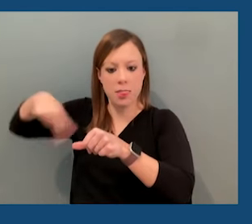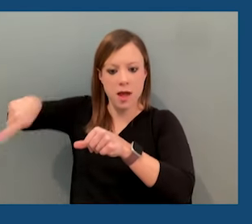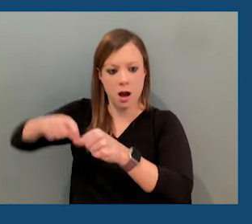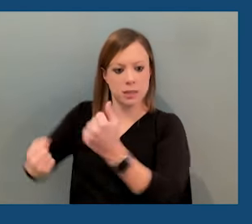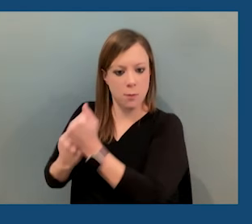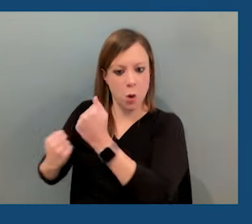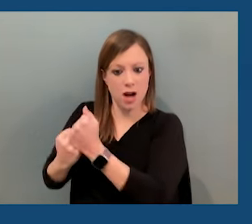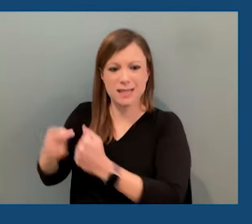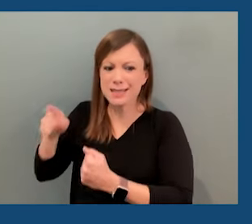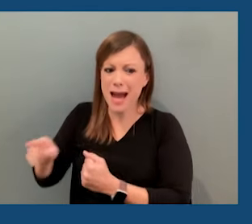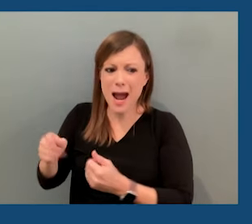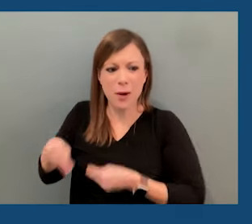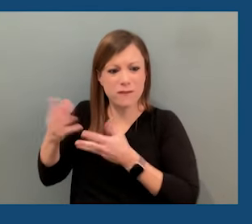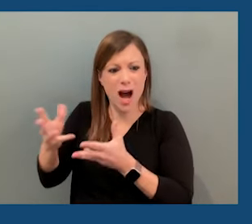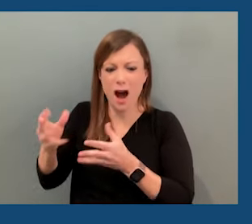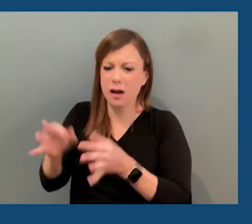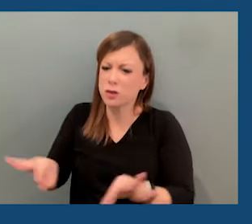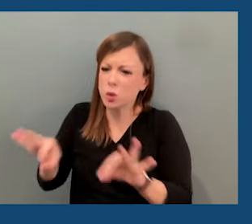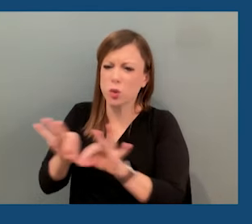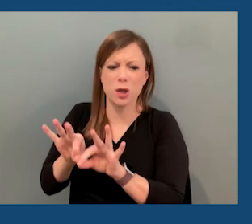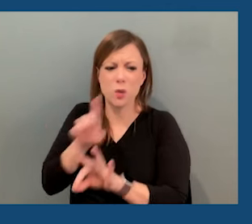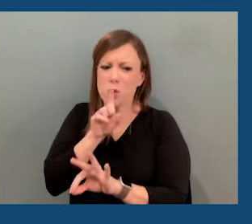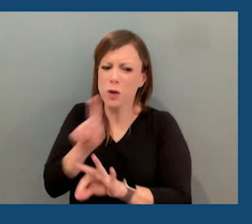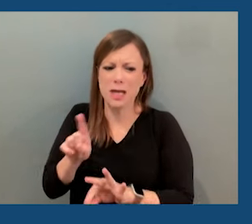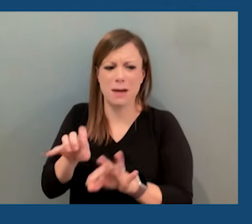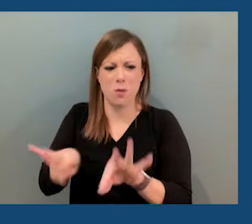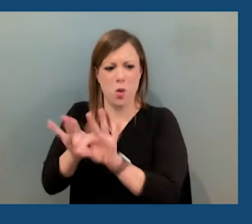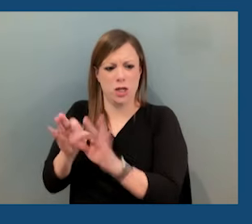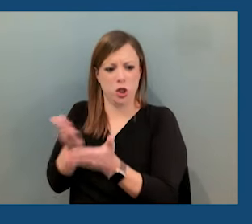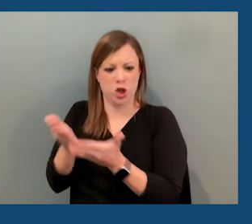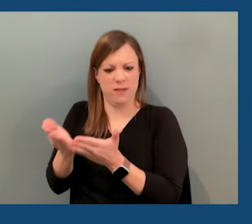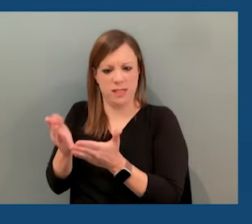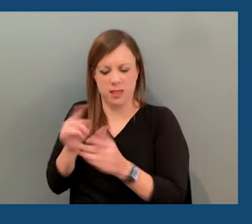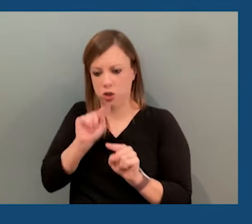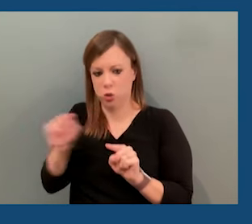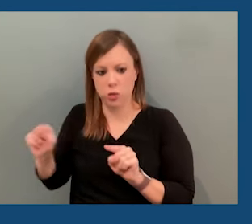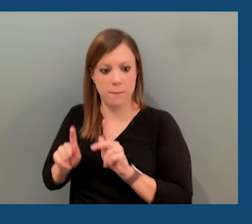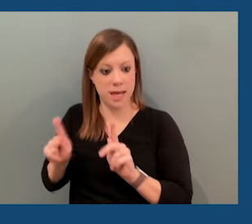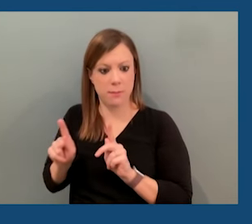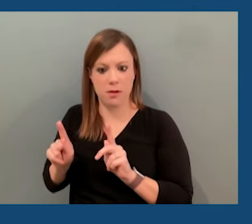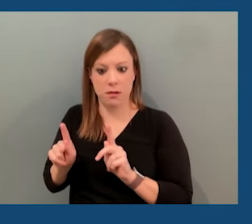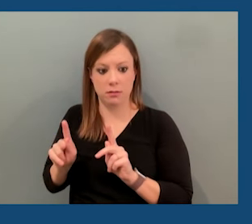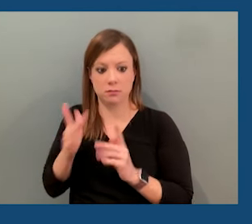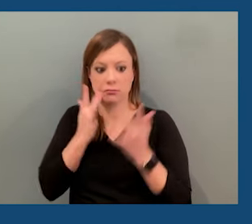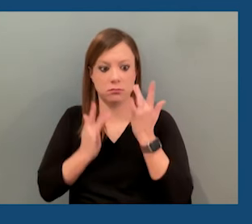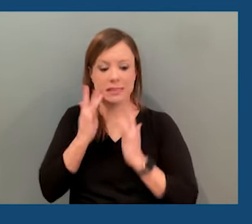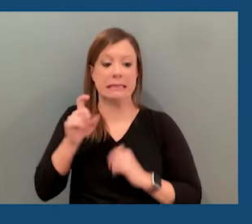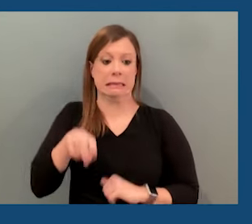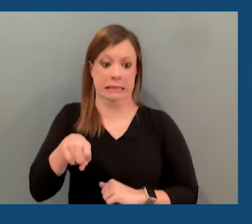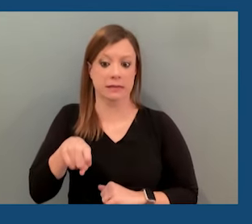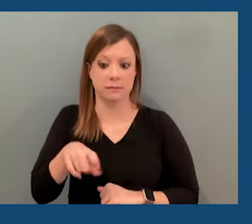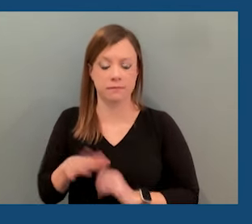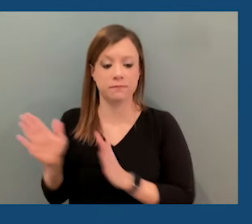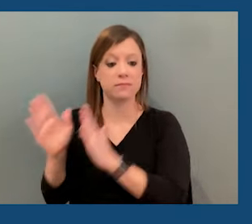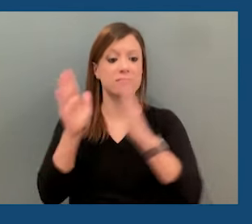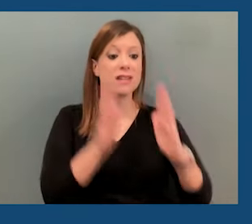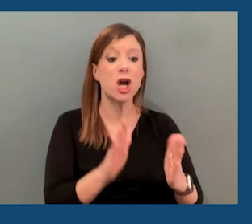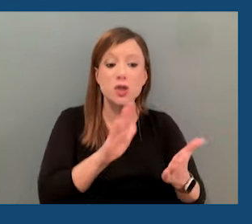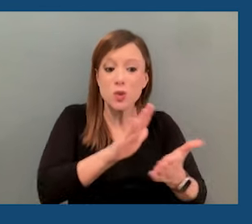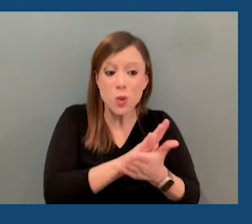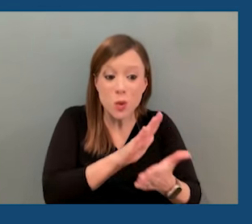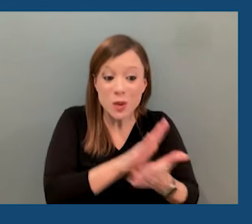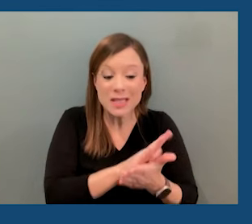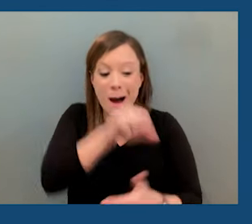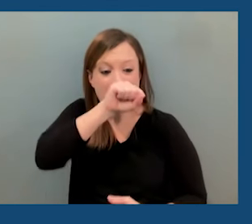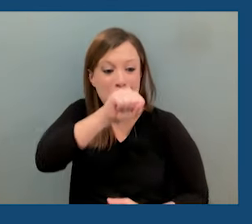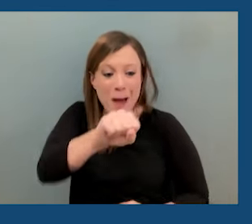services to our people, and they must make sure that they're healthy and strong. Let's talk about schools. I love schools. I love